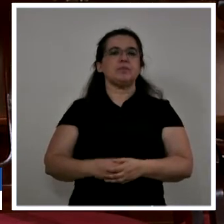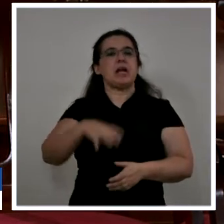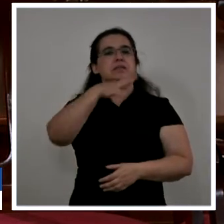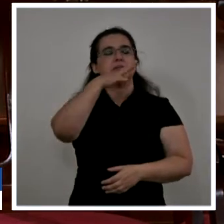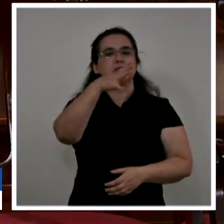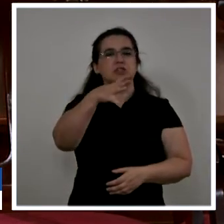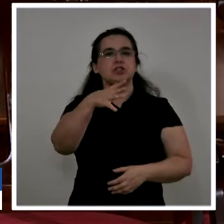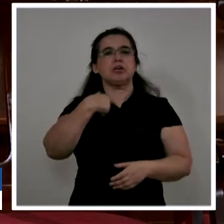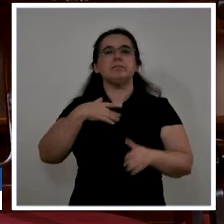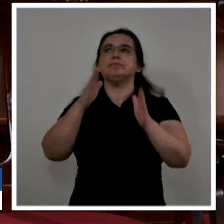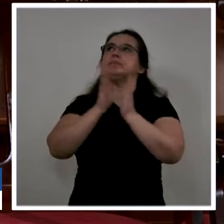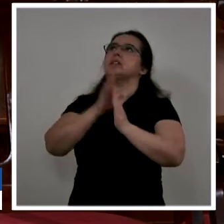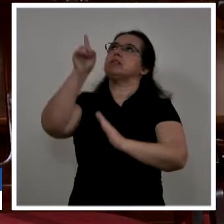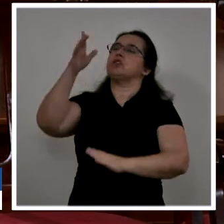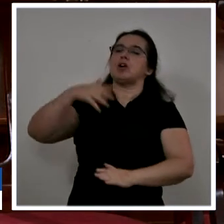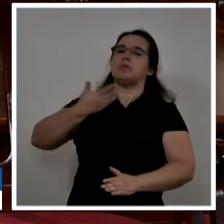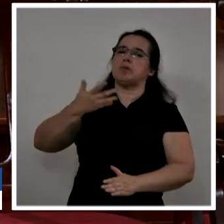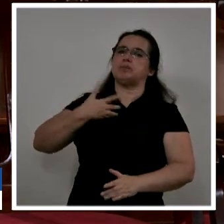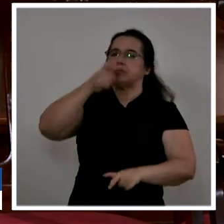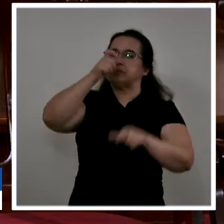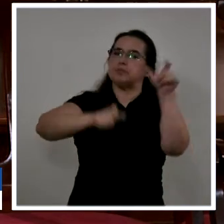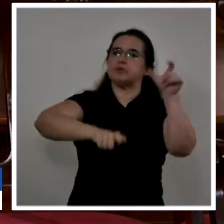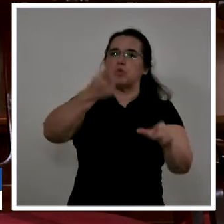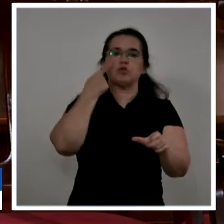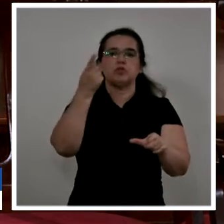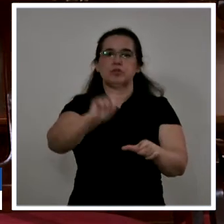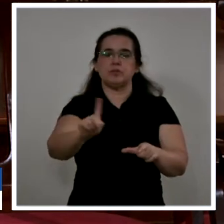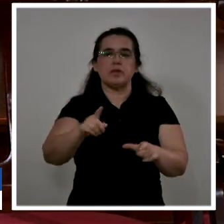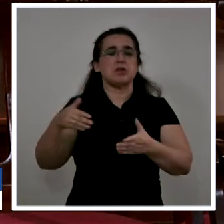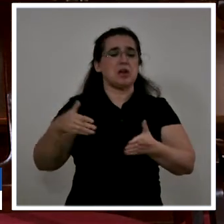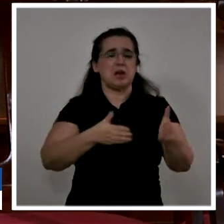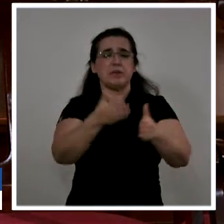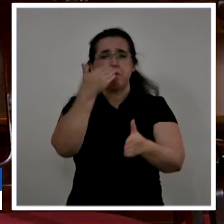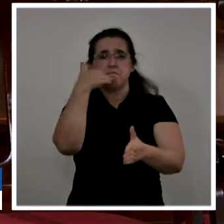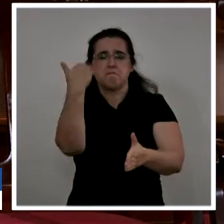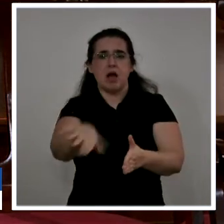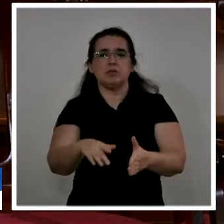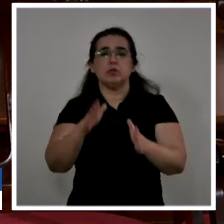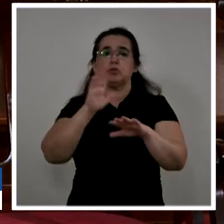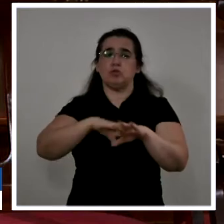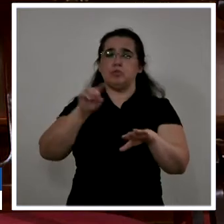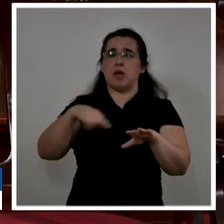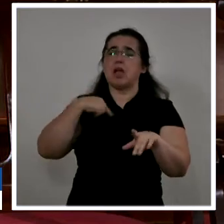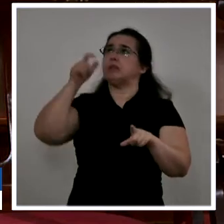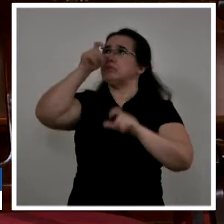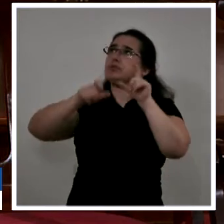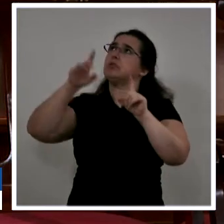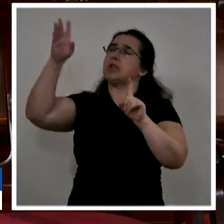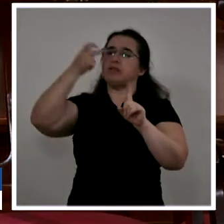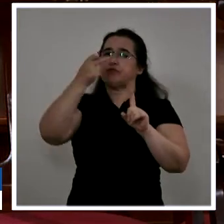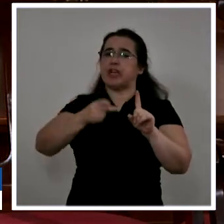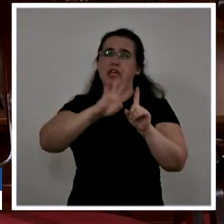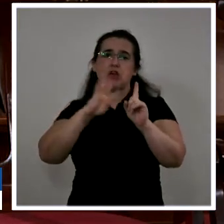diz, ele pode compadecer-se devidamente dos que não têm conhecimento e andam errantes, pois ele mesmo está rodeado de